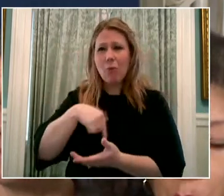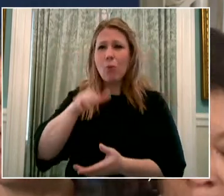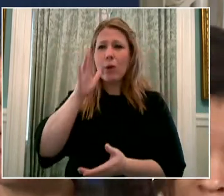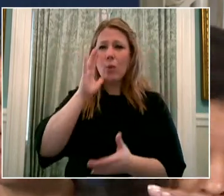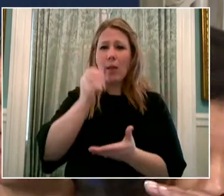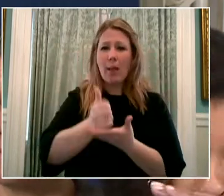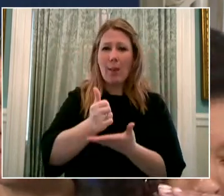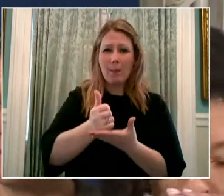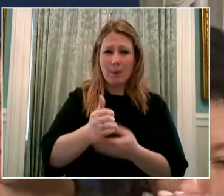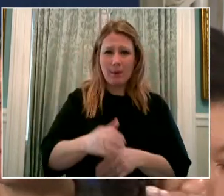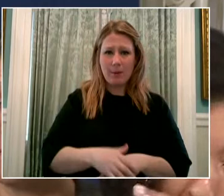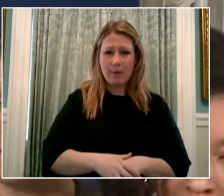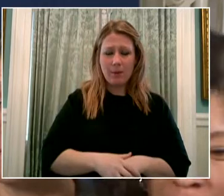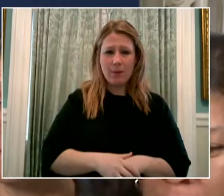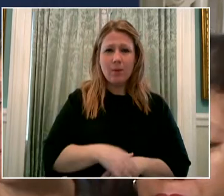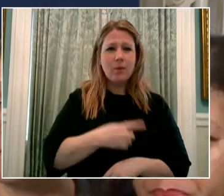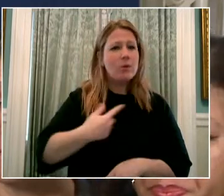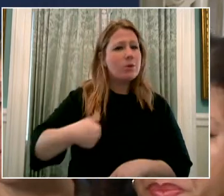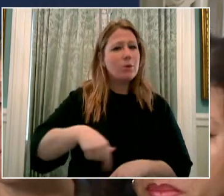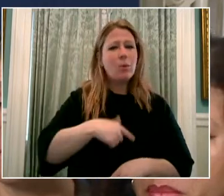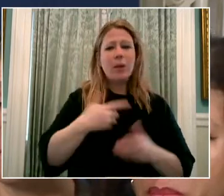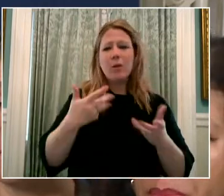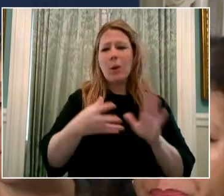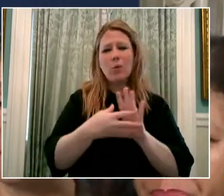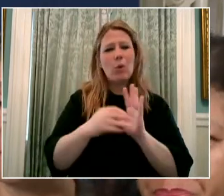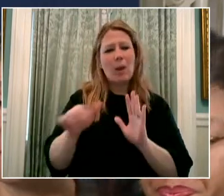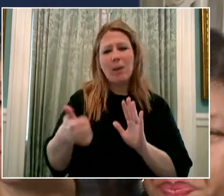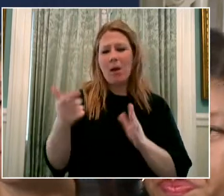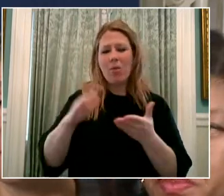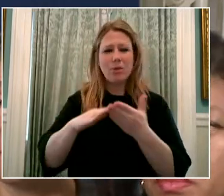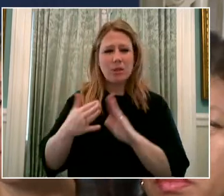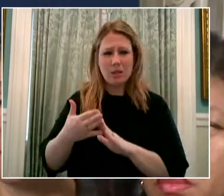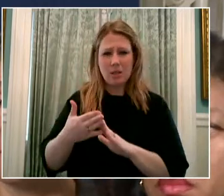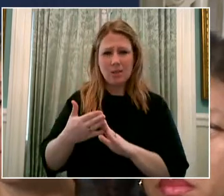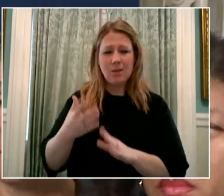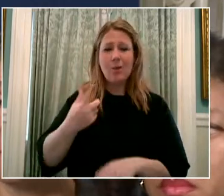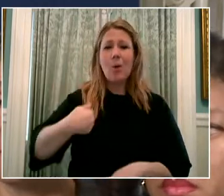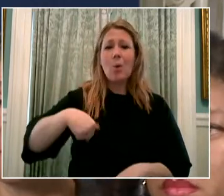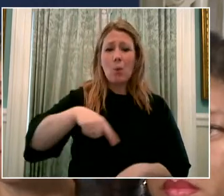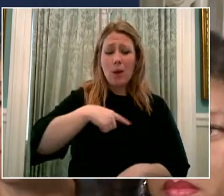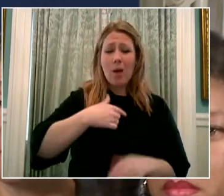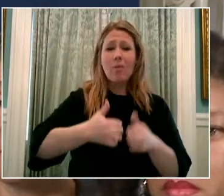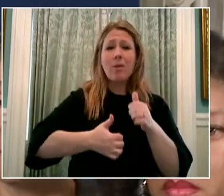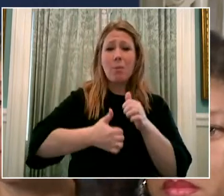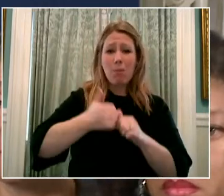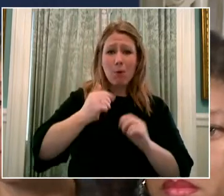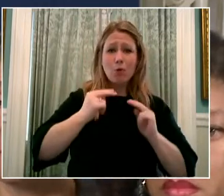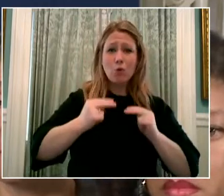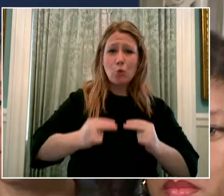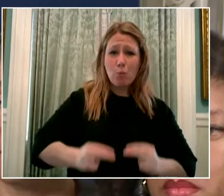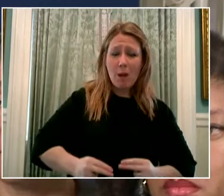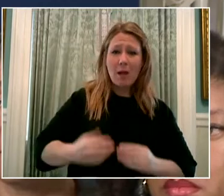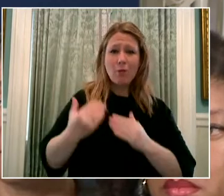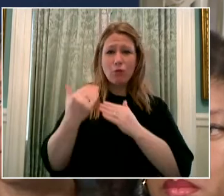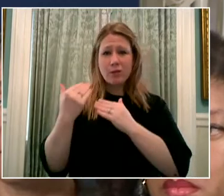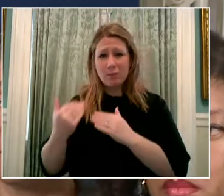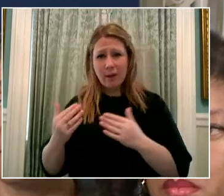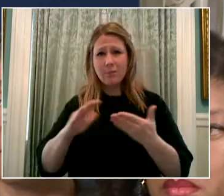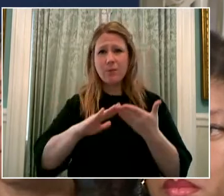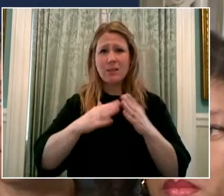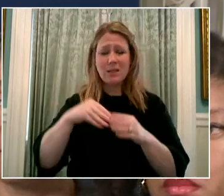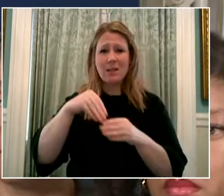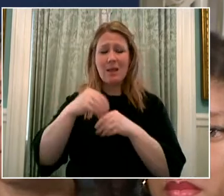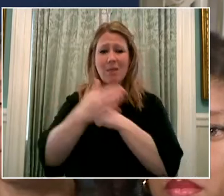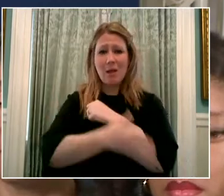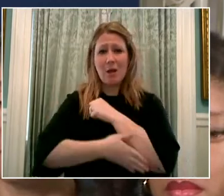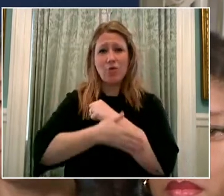humane, responsible city in this country. We don't just talk about the American dream, we